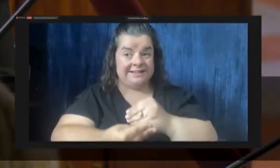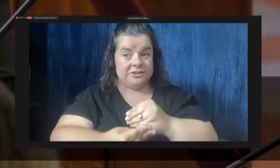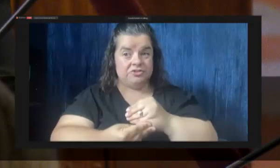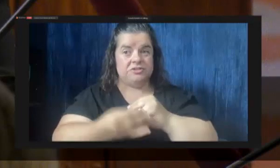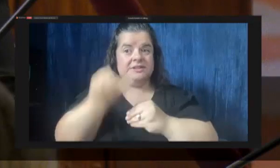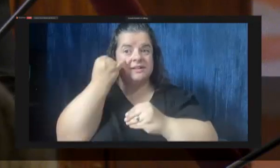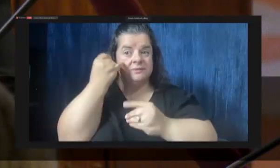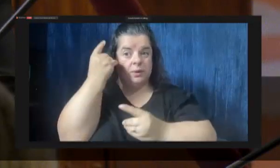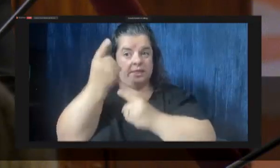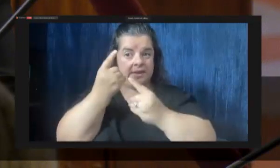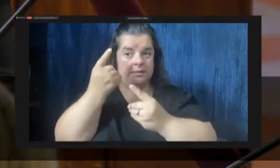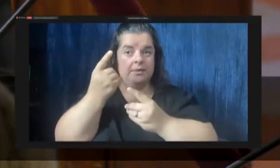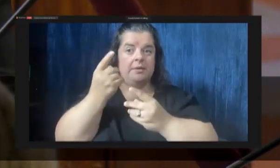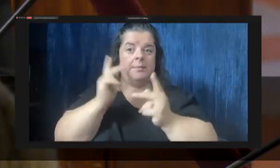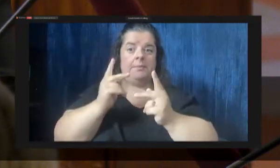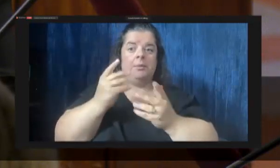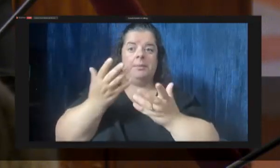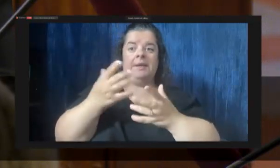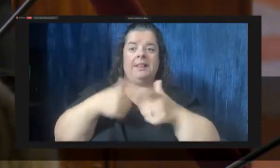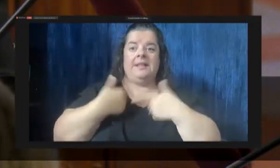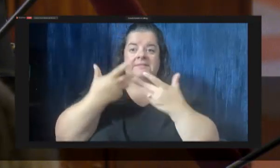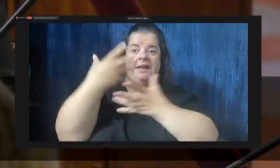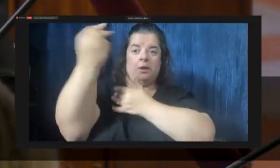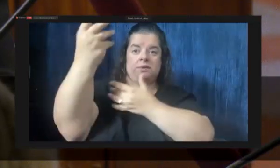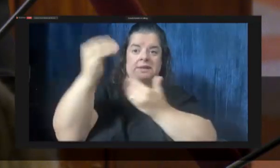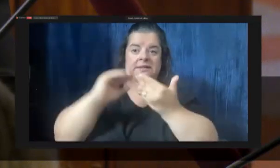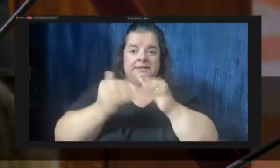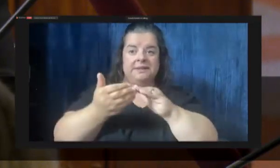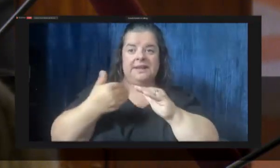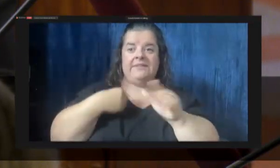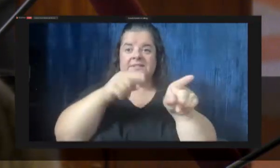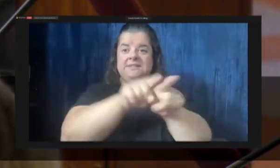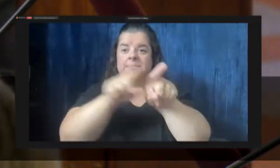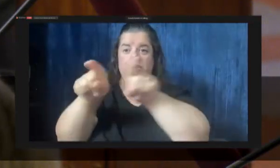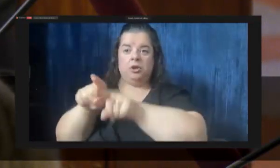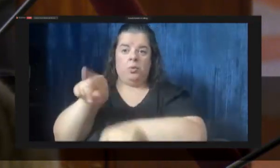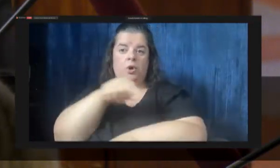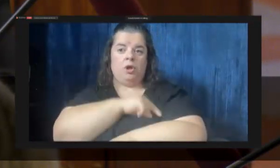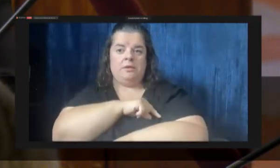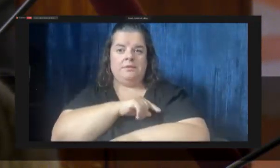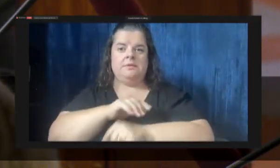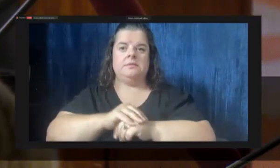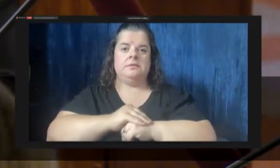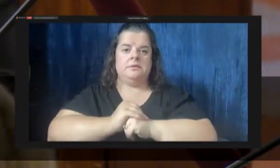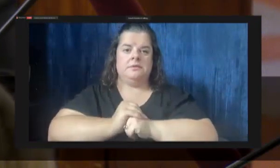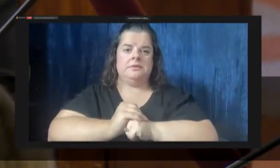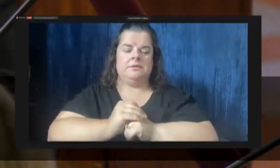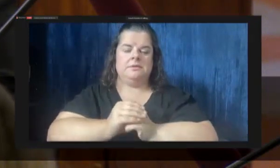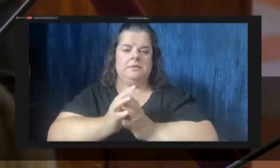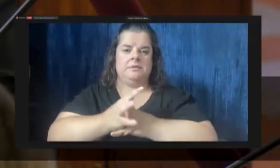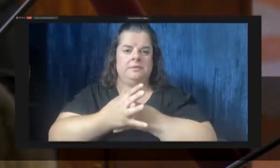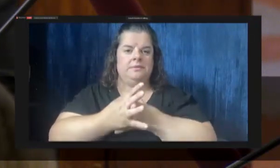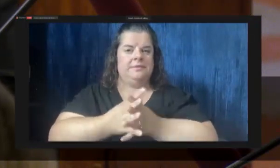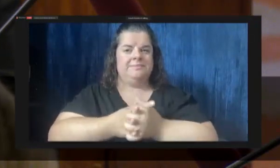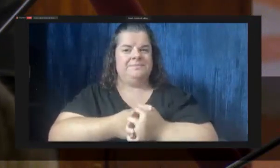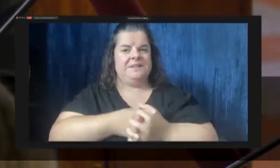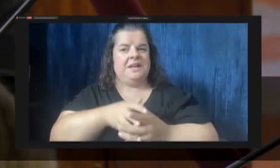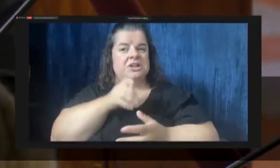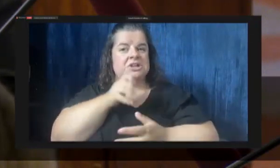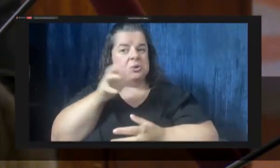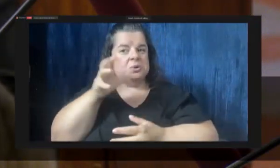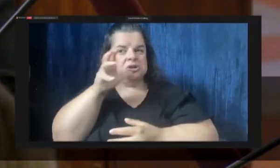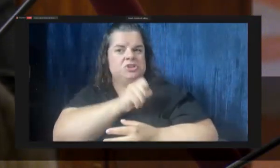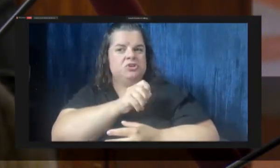about individuals who might live outside the city who have similar qualifications, in the off chance, and I don't presume this, but in the off chance